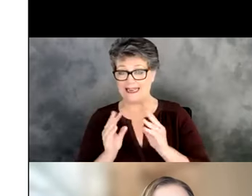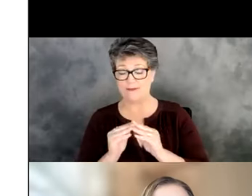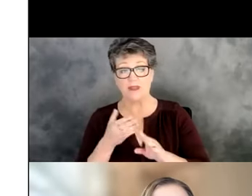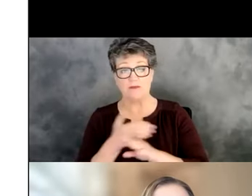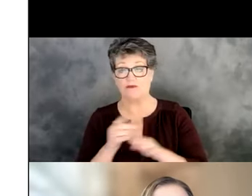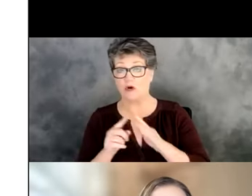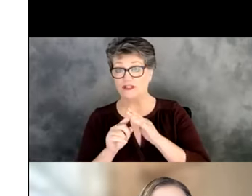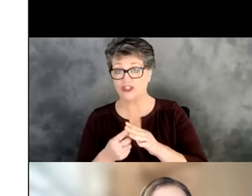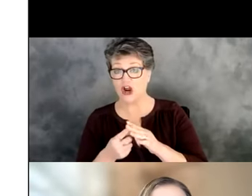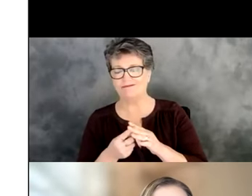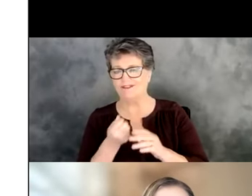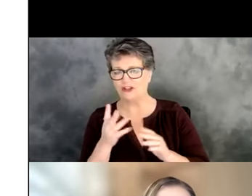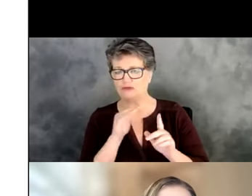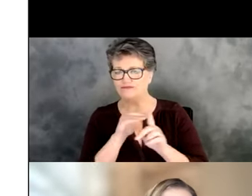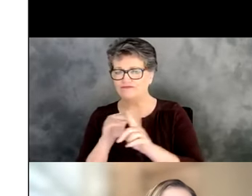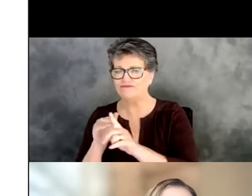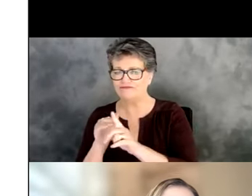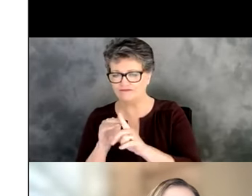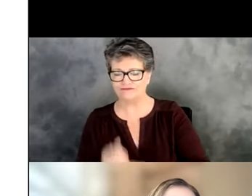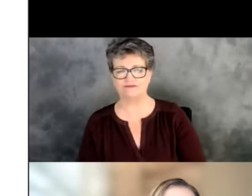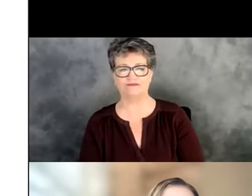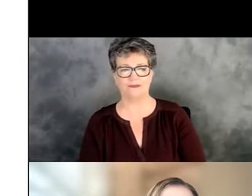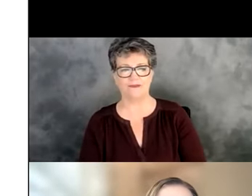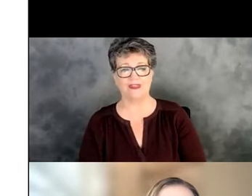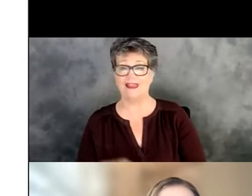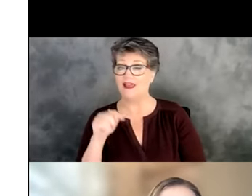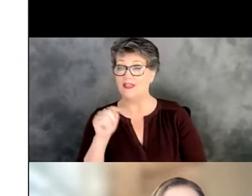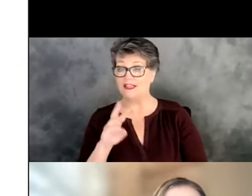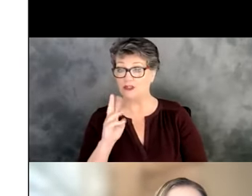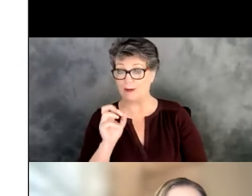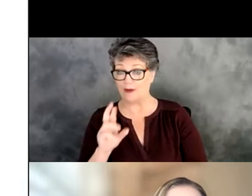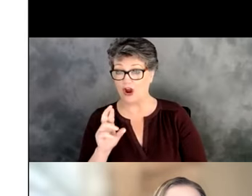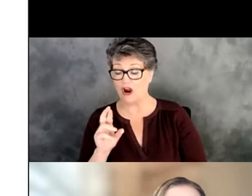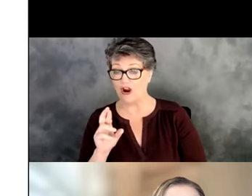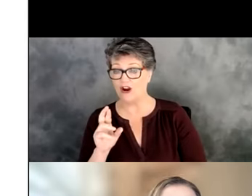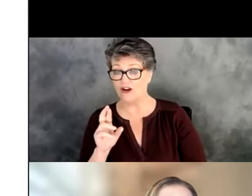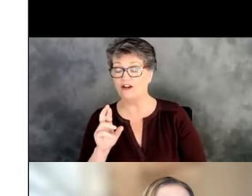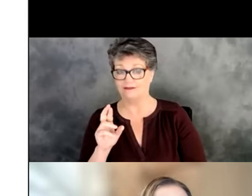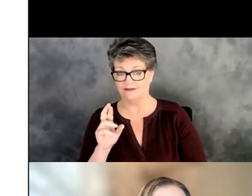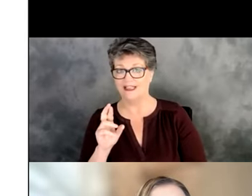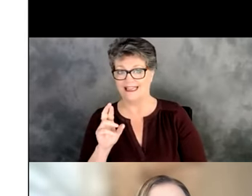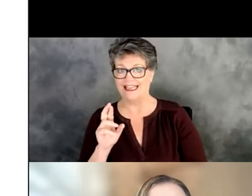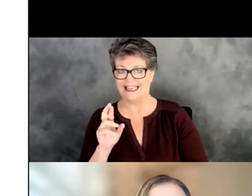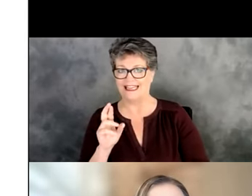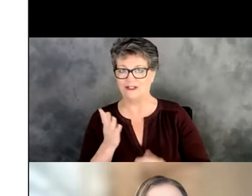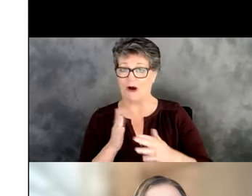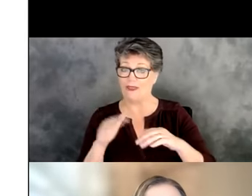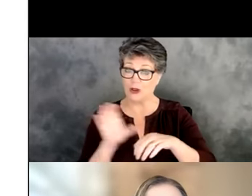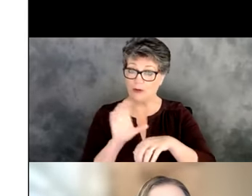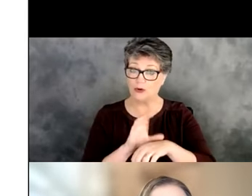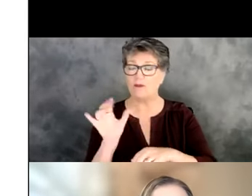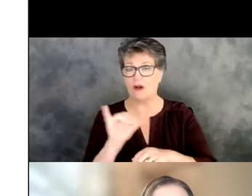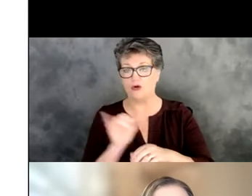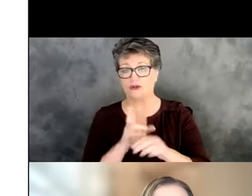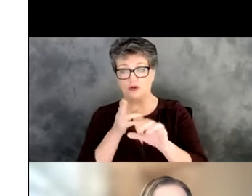started, just a couple of housekeeping items. This webinar is available through your computer, but you can also join